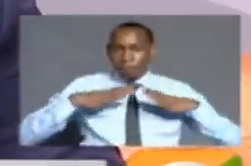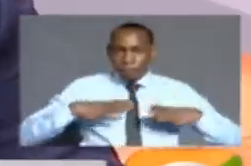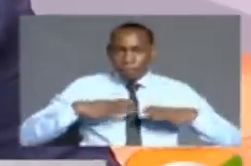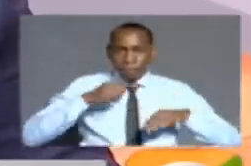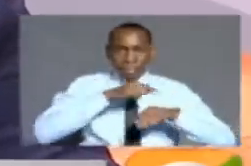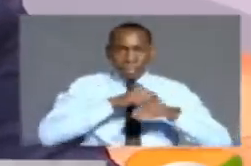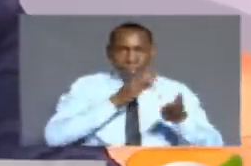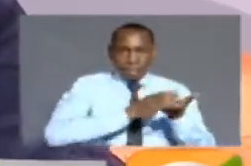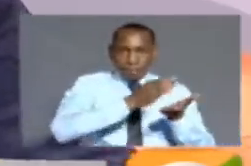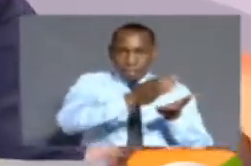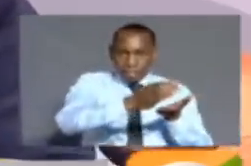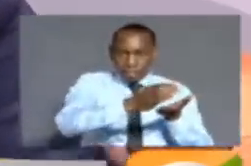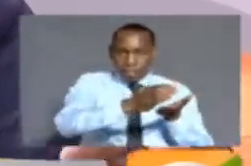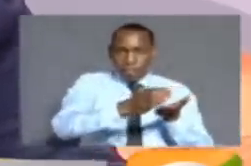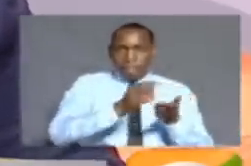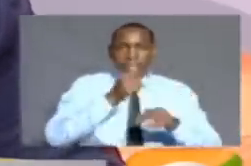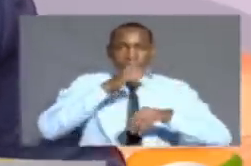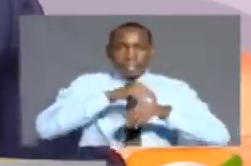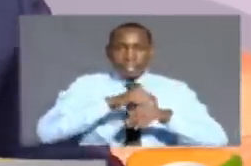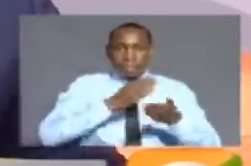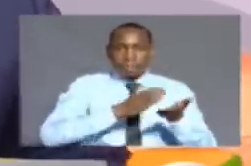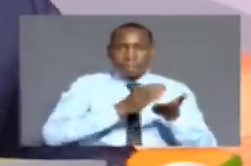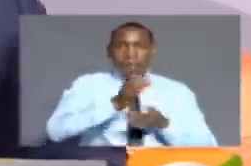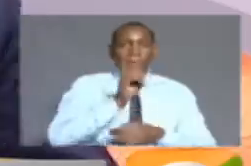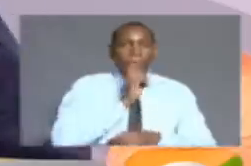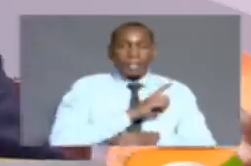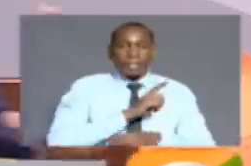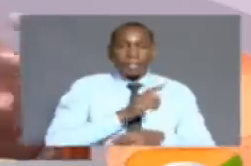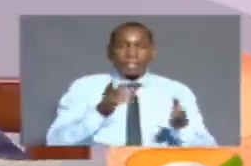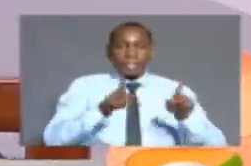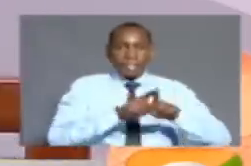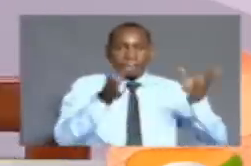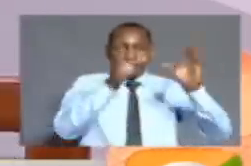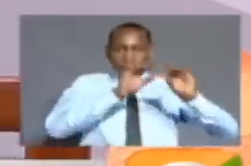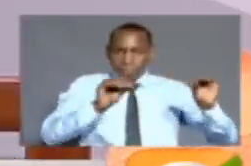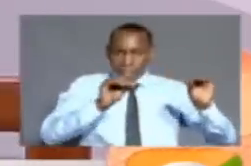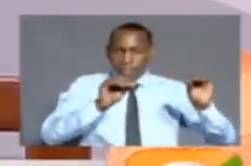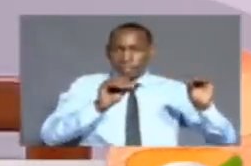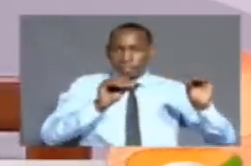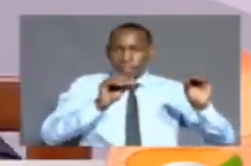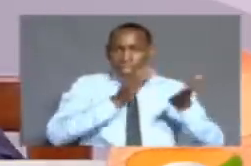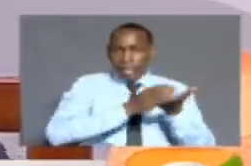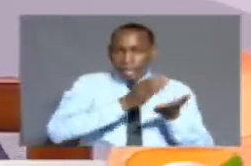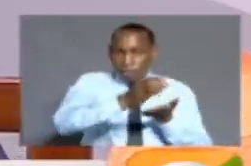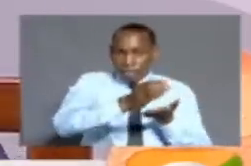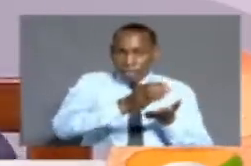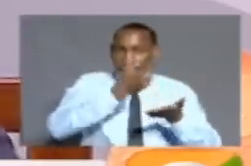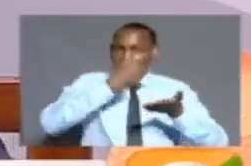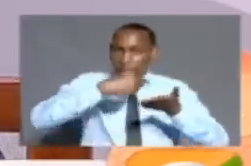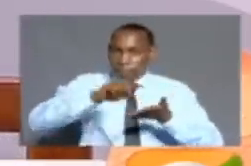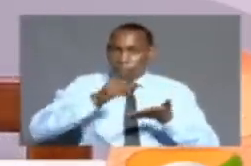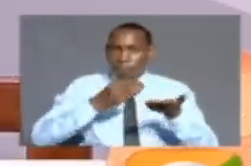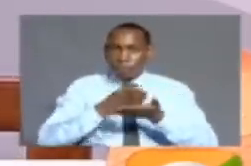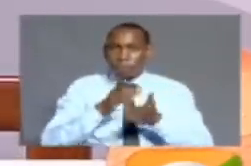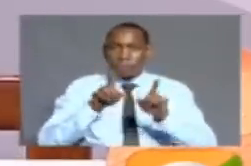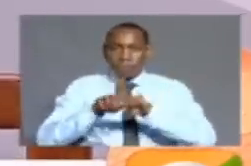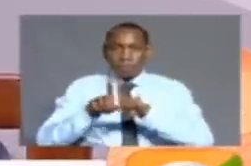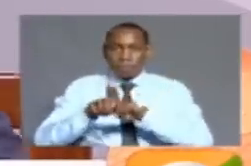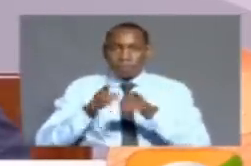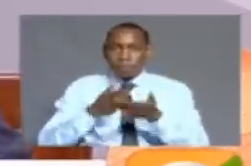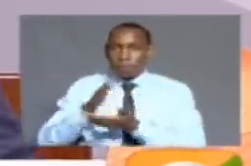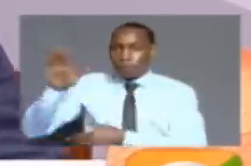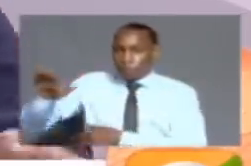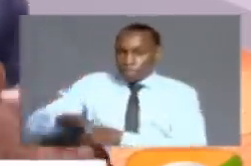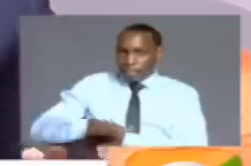appropriation process. Then once it's appropriated, let that budget go out, Let it be passed by the assembly,